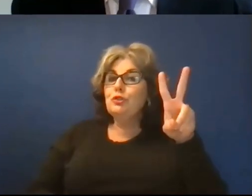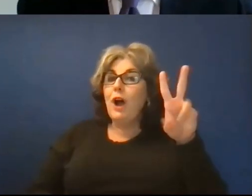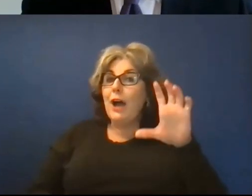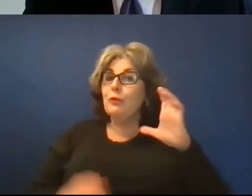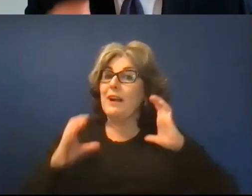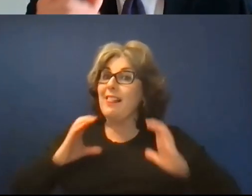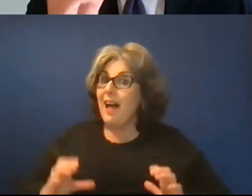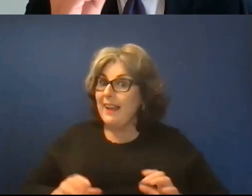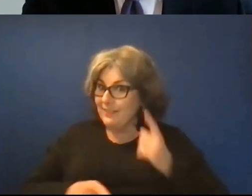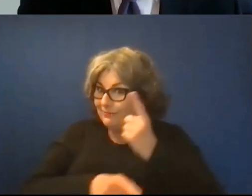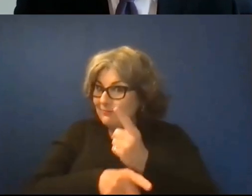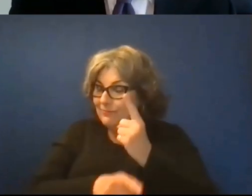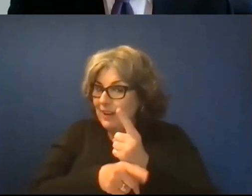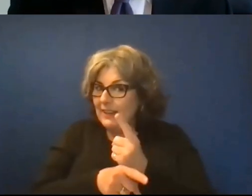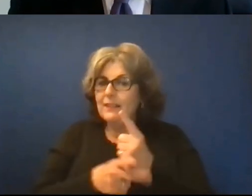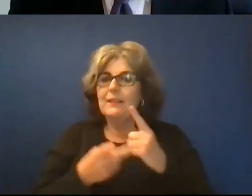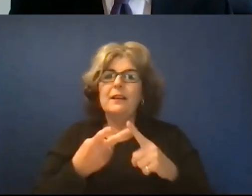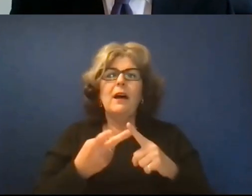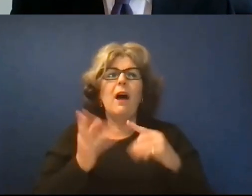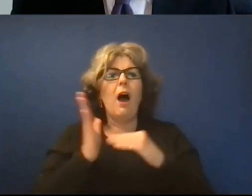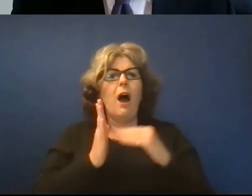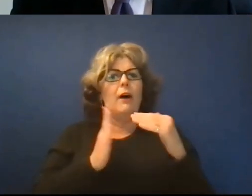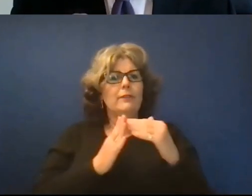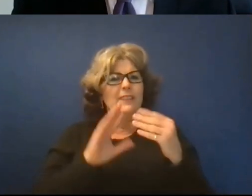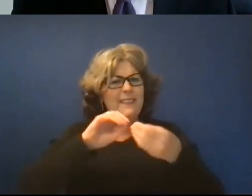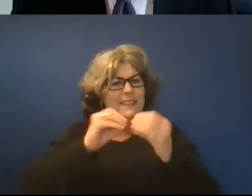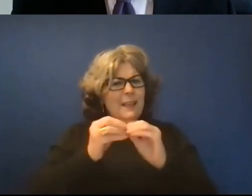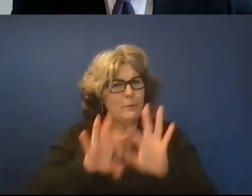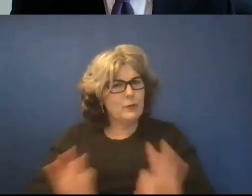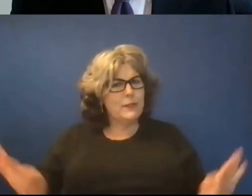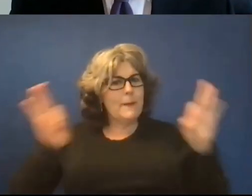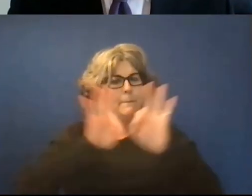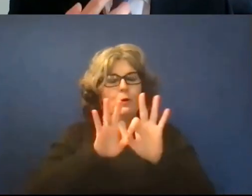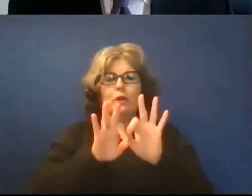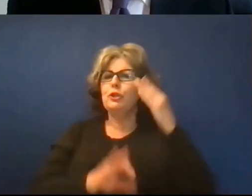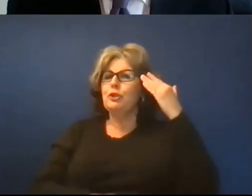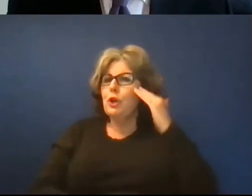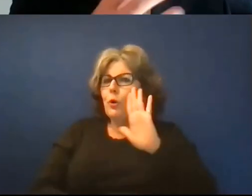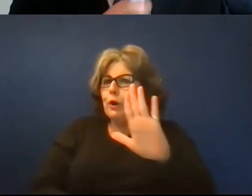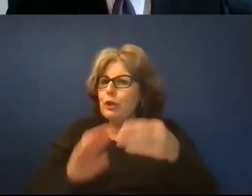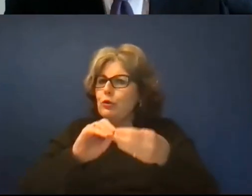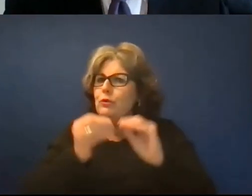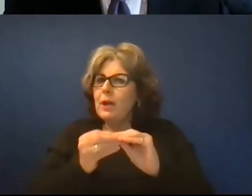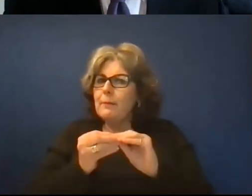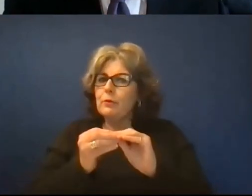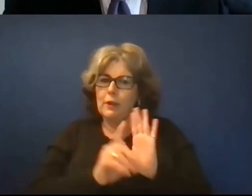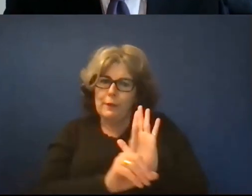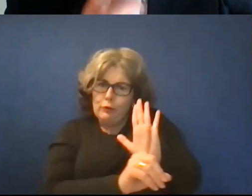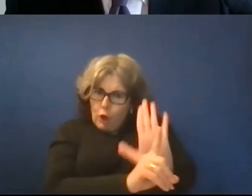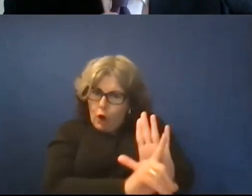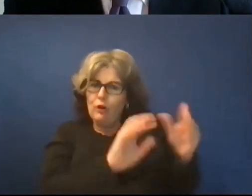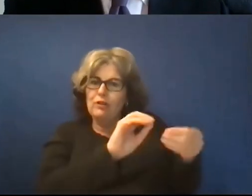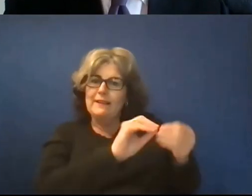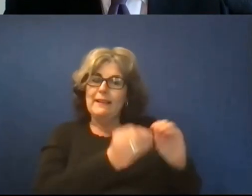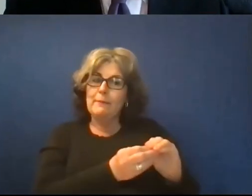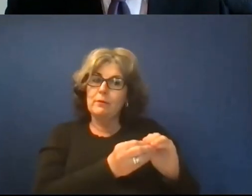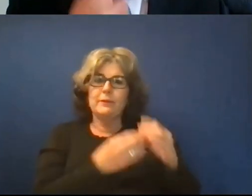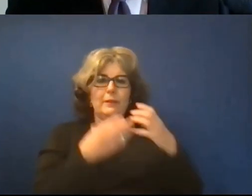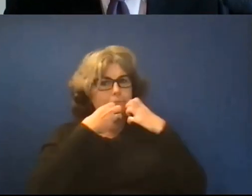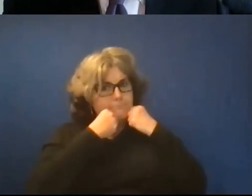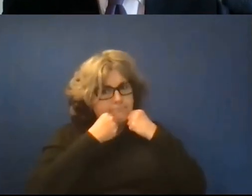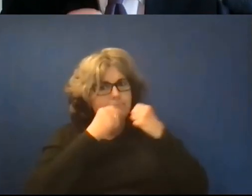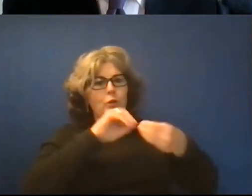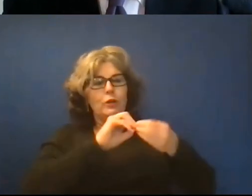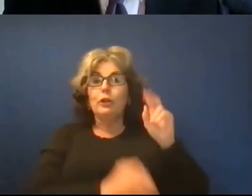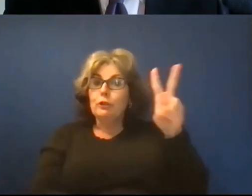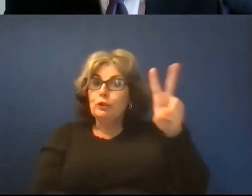200. Very good. We talk a lot in here about the power of numbers, owning your numbers, the numbers that you have. Those are her numbers, and they mean a lot.